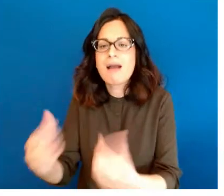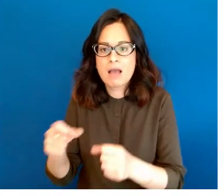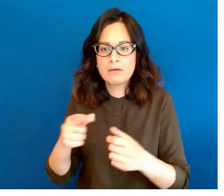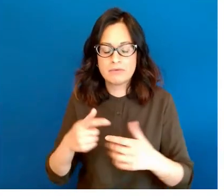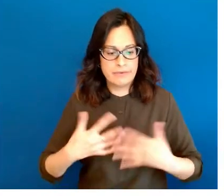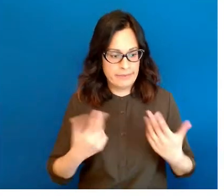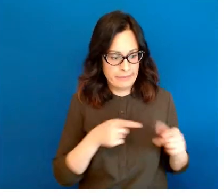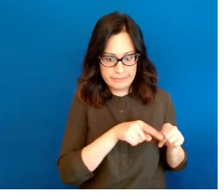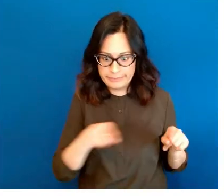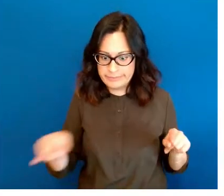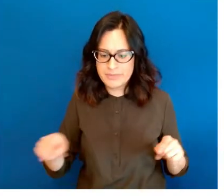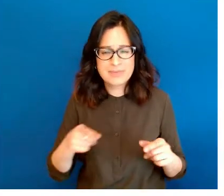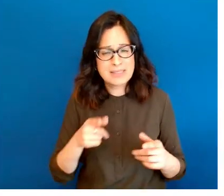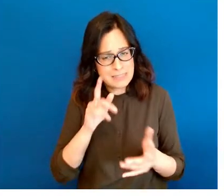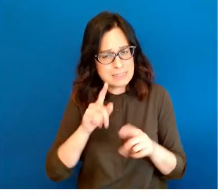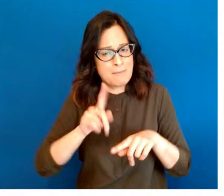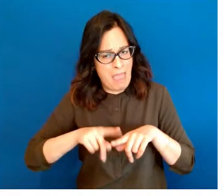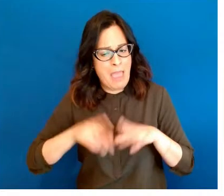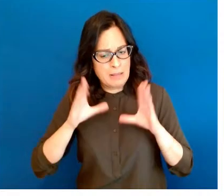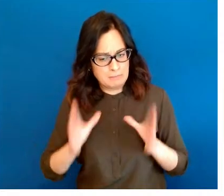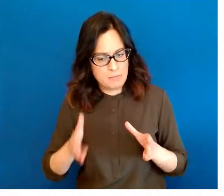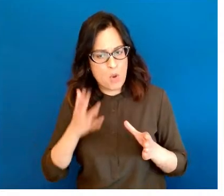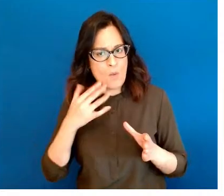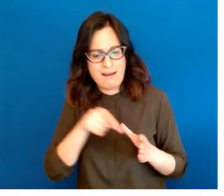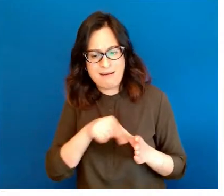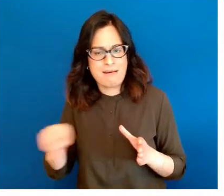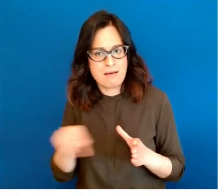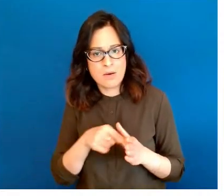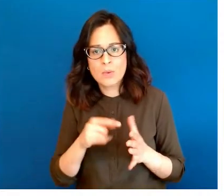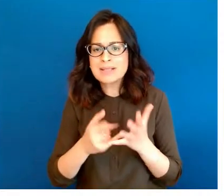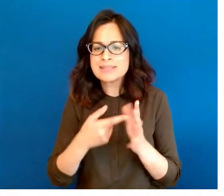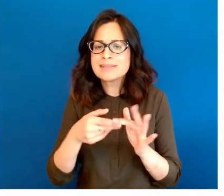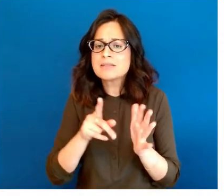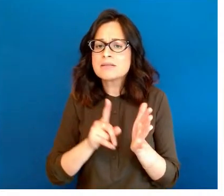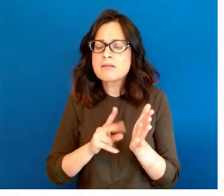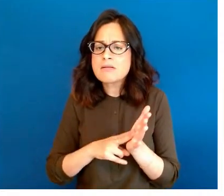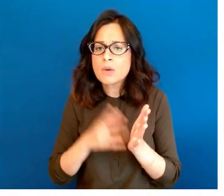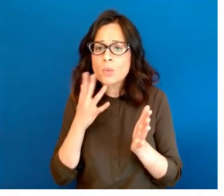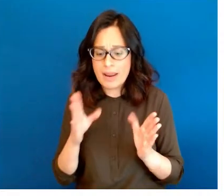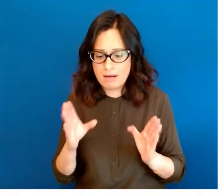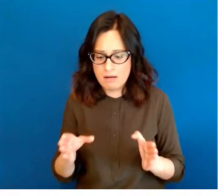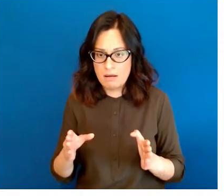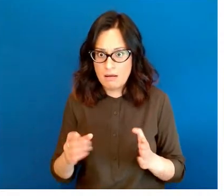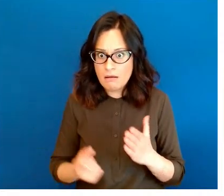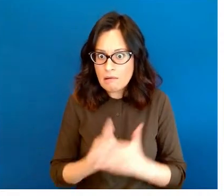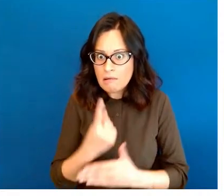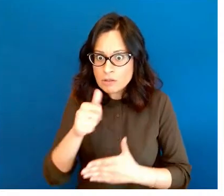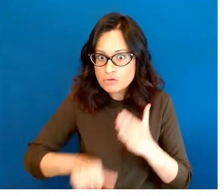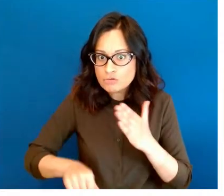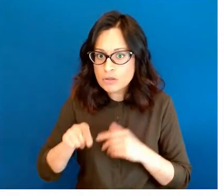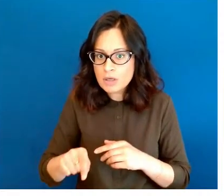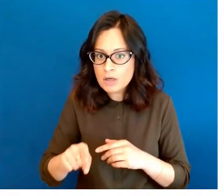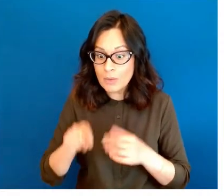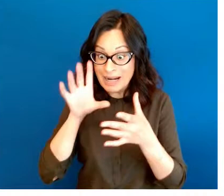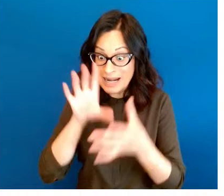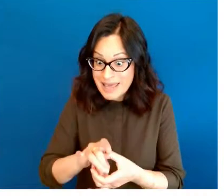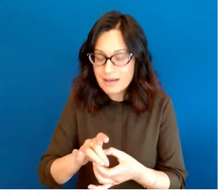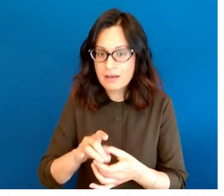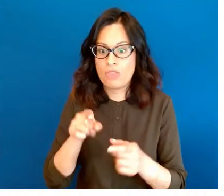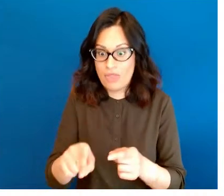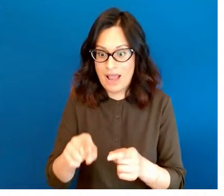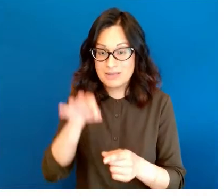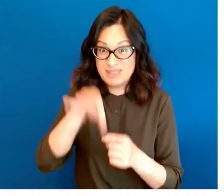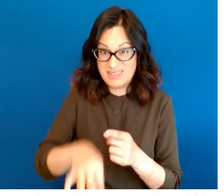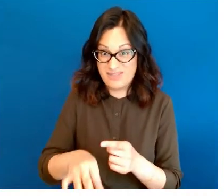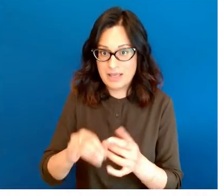very seasonal, but that those seasonal flares are not actually triggered by seasonal allergy. They are,